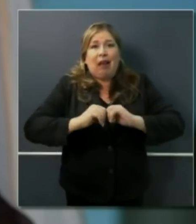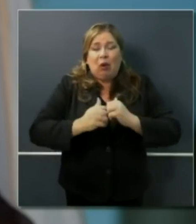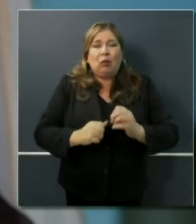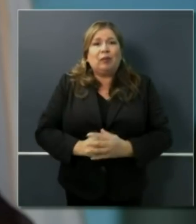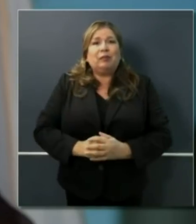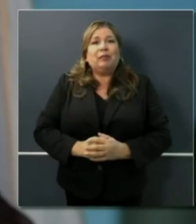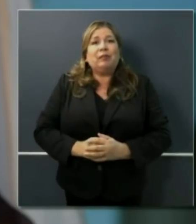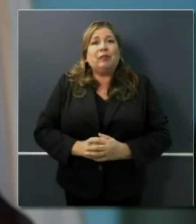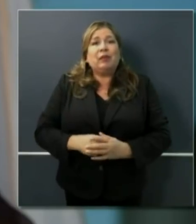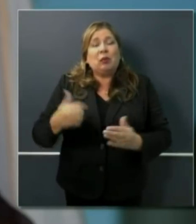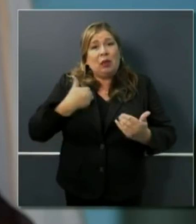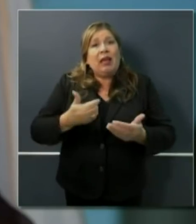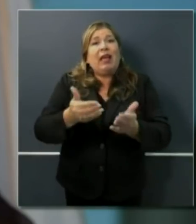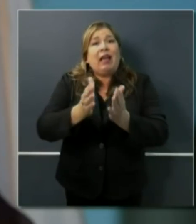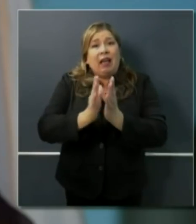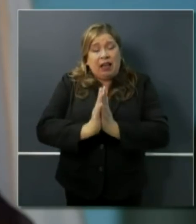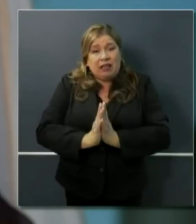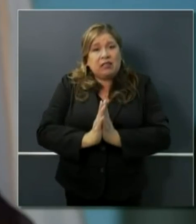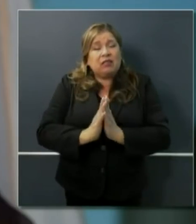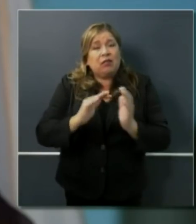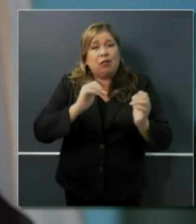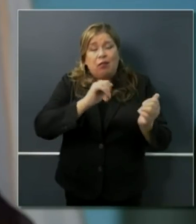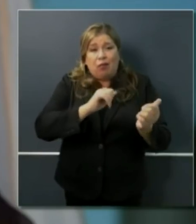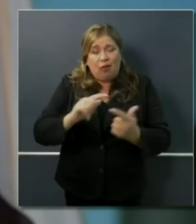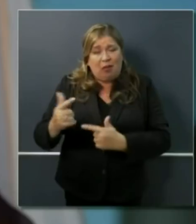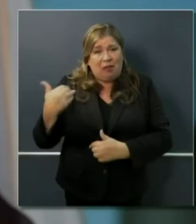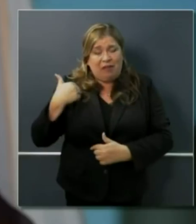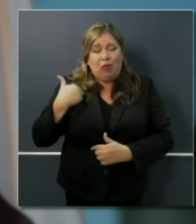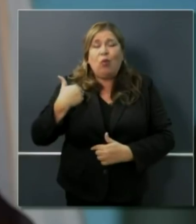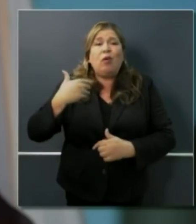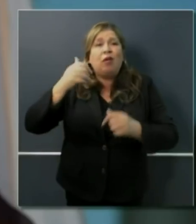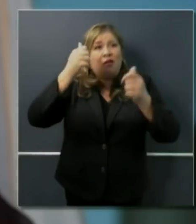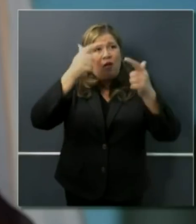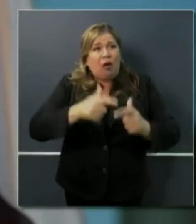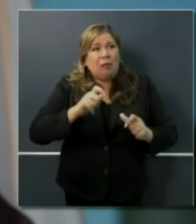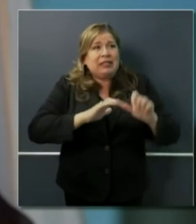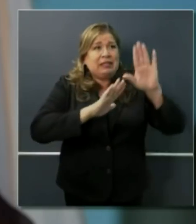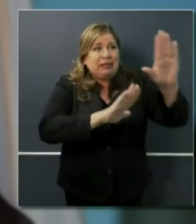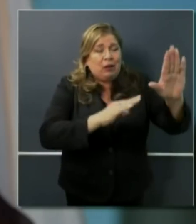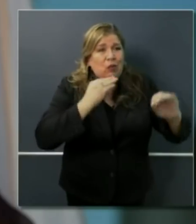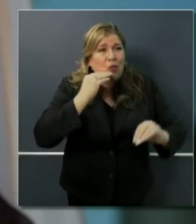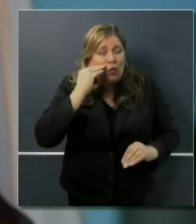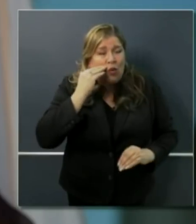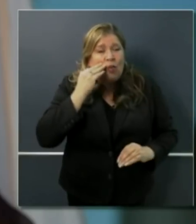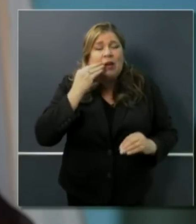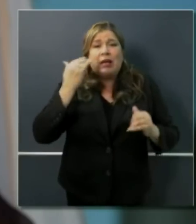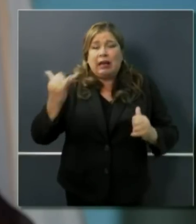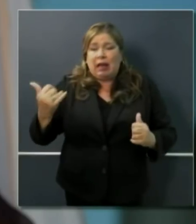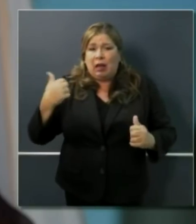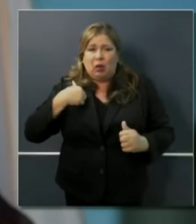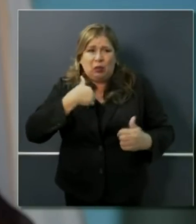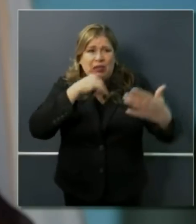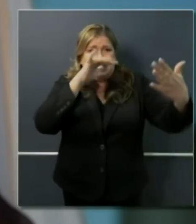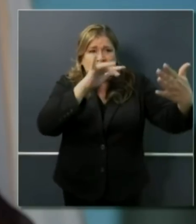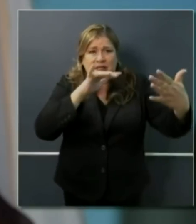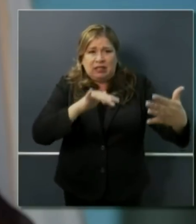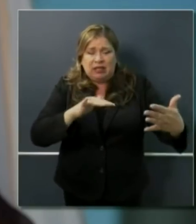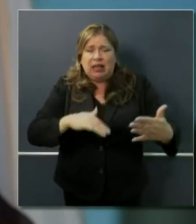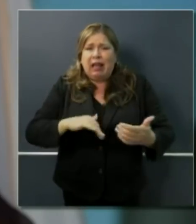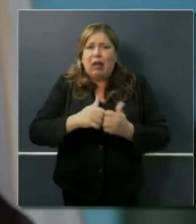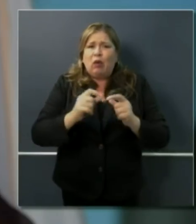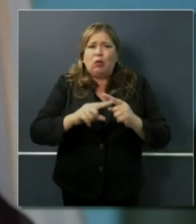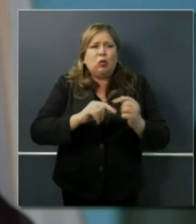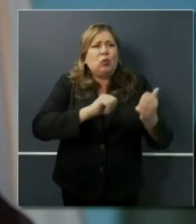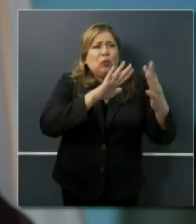stay at home to a more individual approach to addressing the issues of suppression in the state of